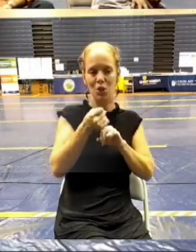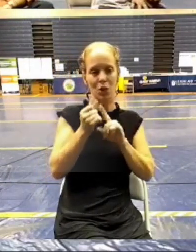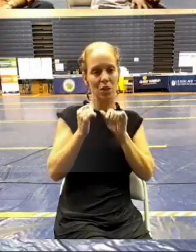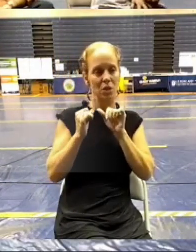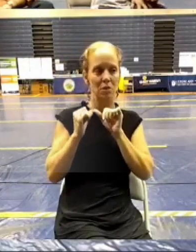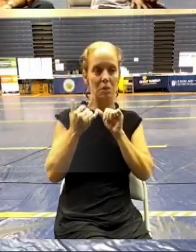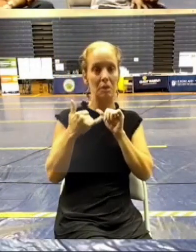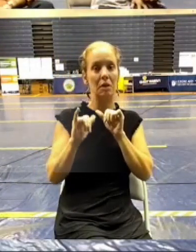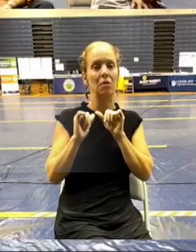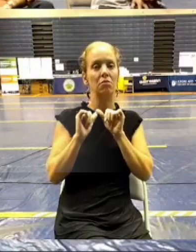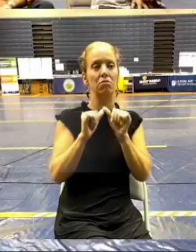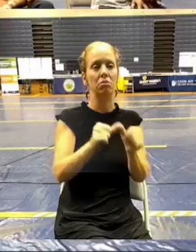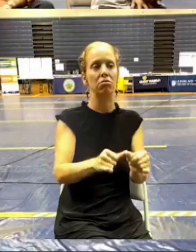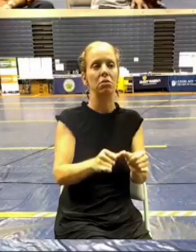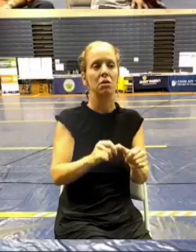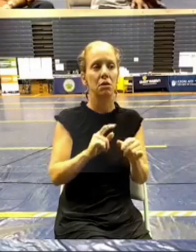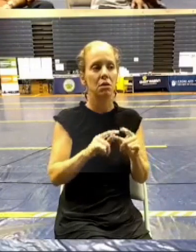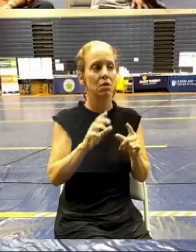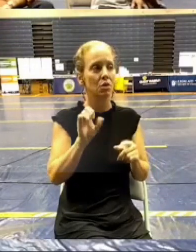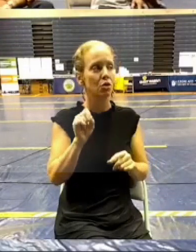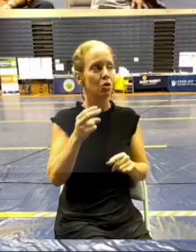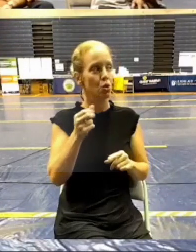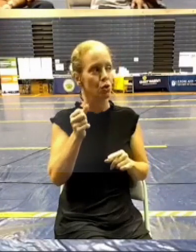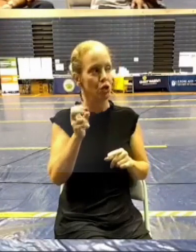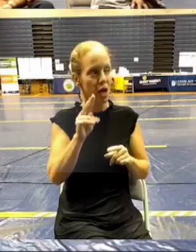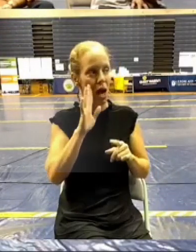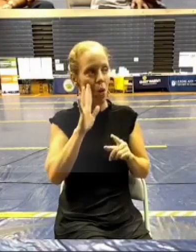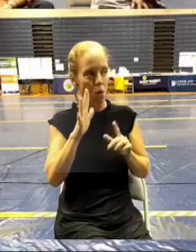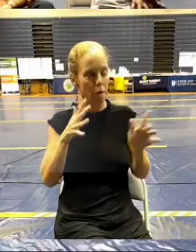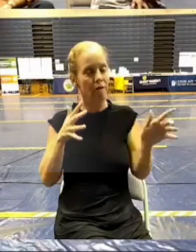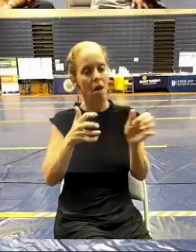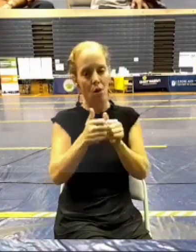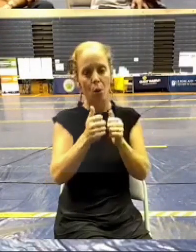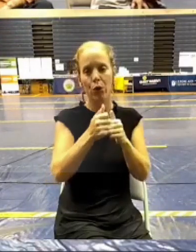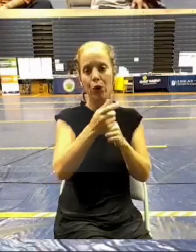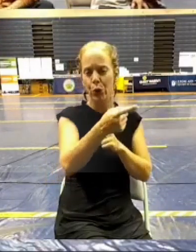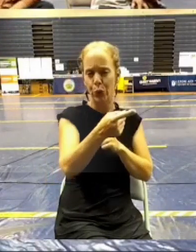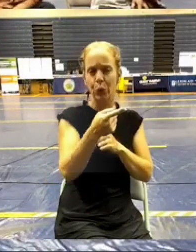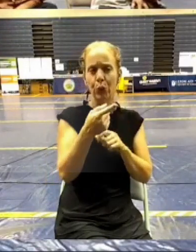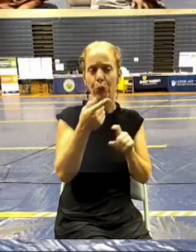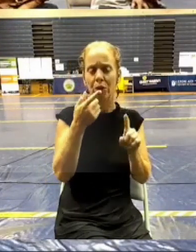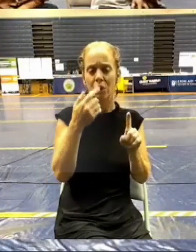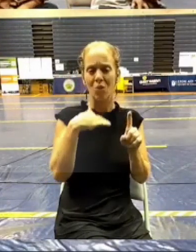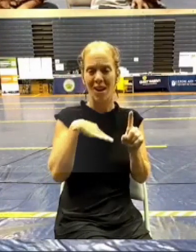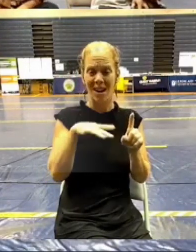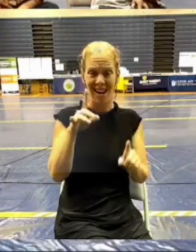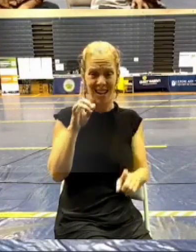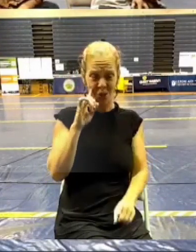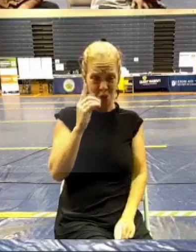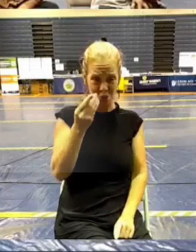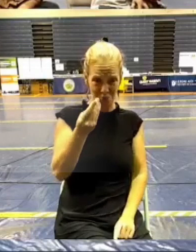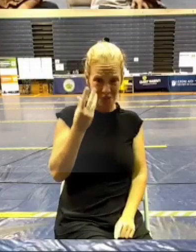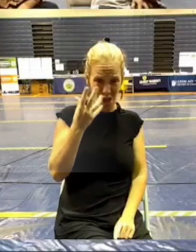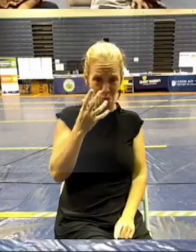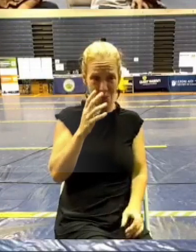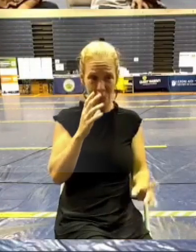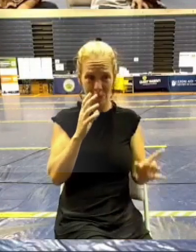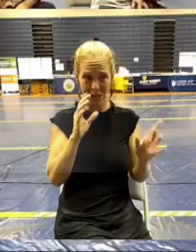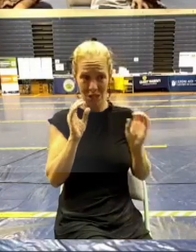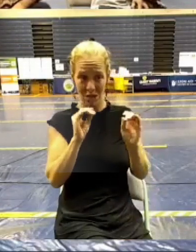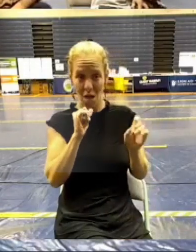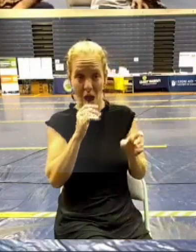this situation at this point. So Shannon, I'm gonna come follow up with you, because when I hear of people not